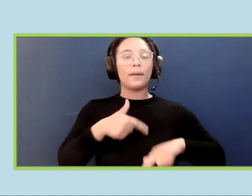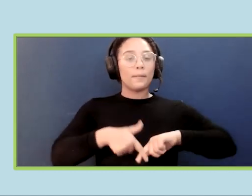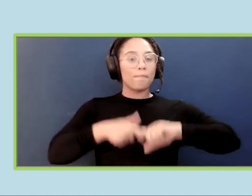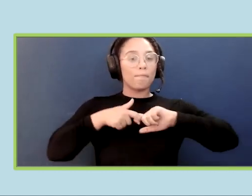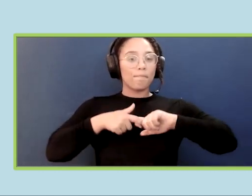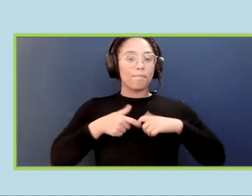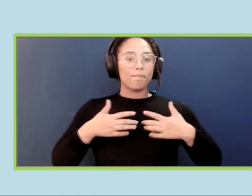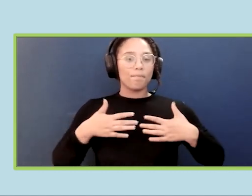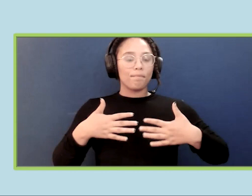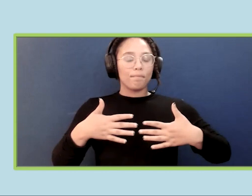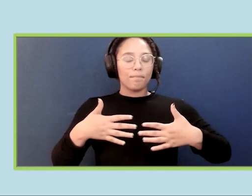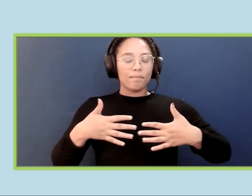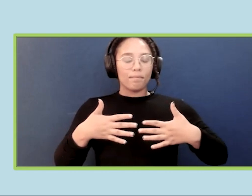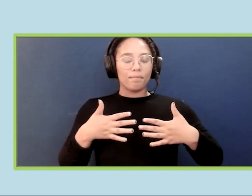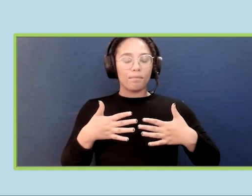And exhale.